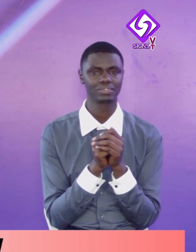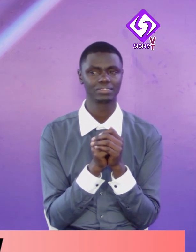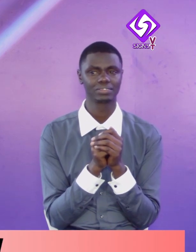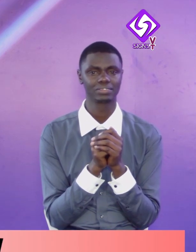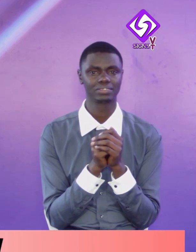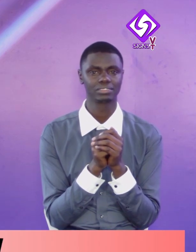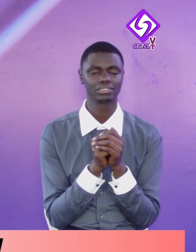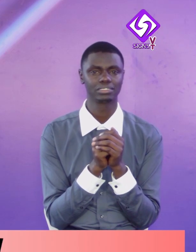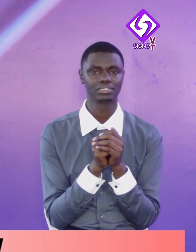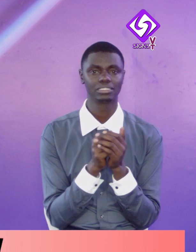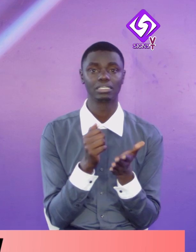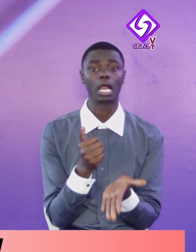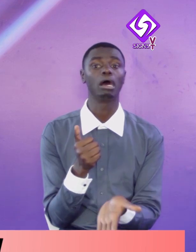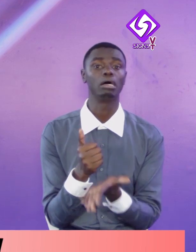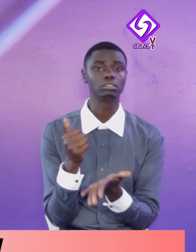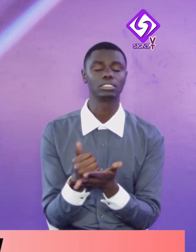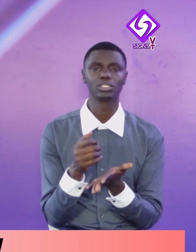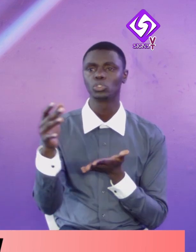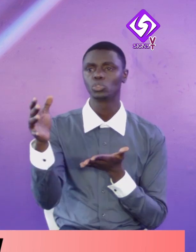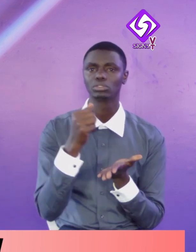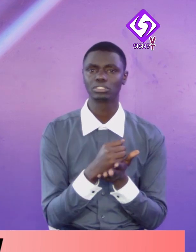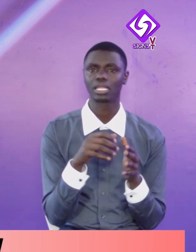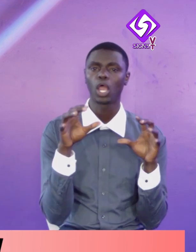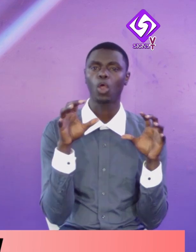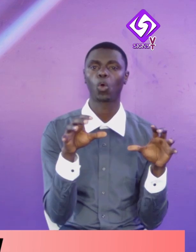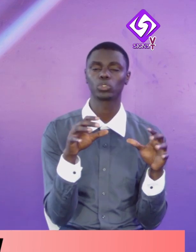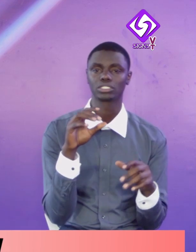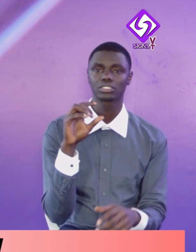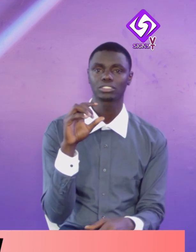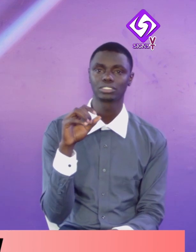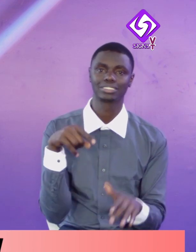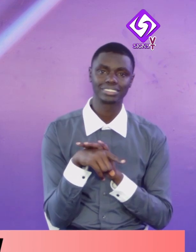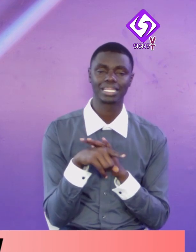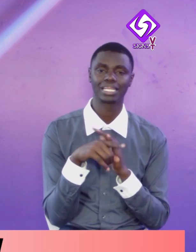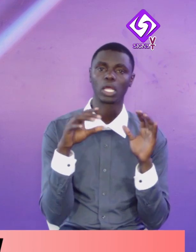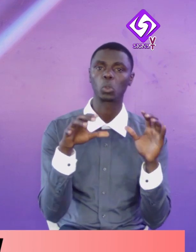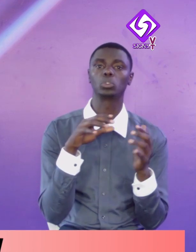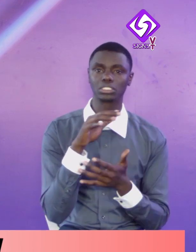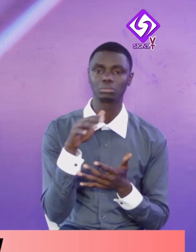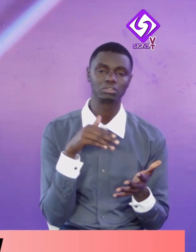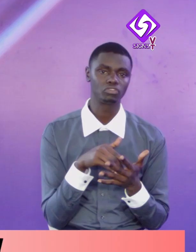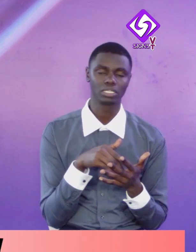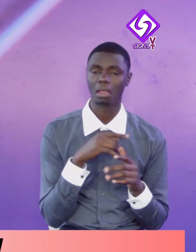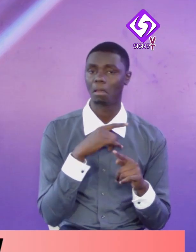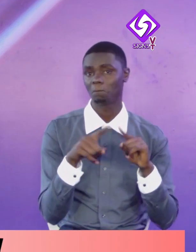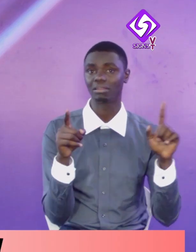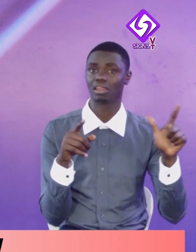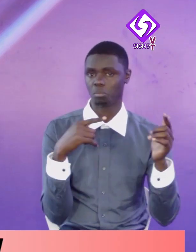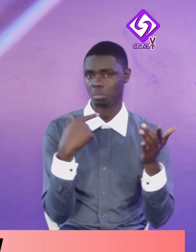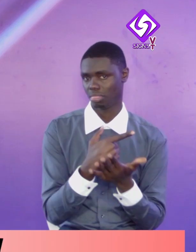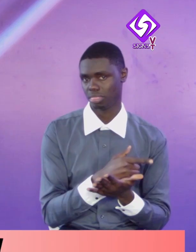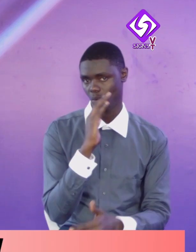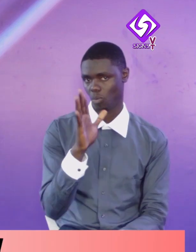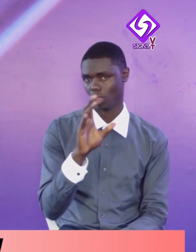has an assist. Do you sign ghost strikers and ghost midfielders in the name of... Okay, we'll come there.